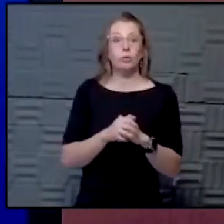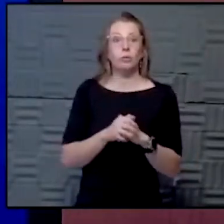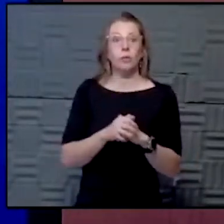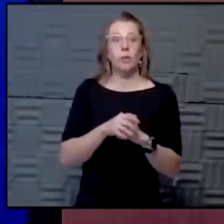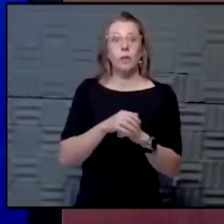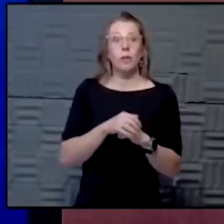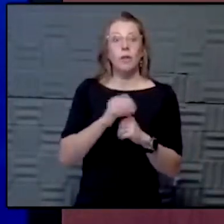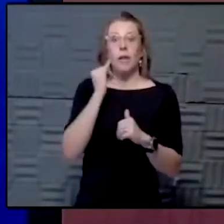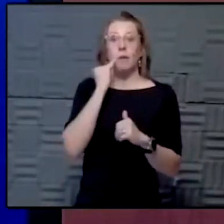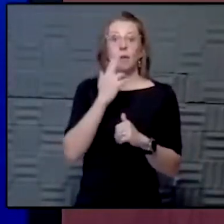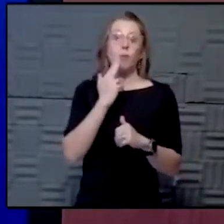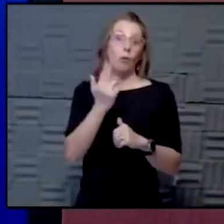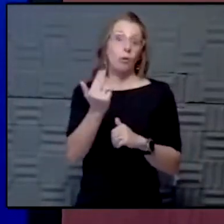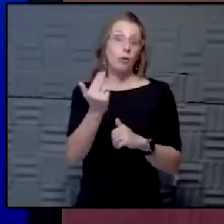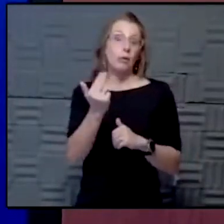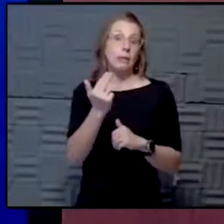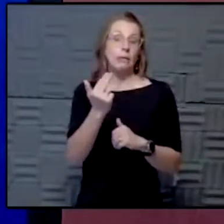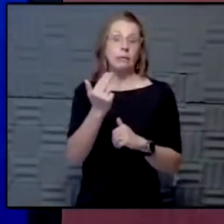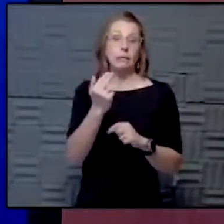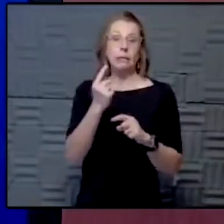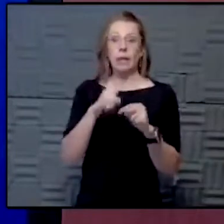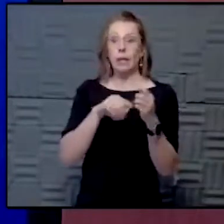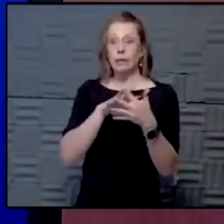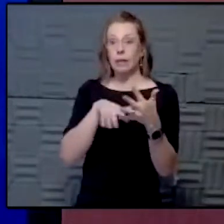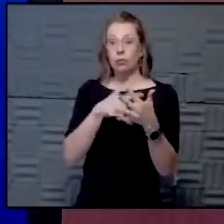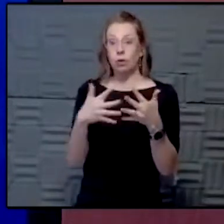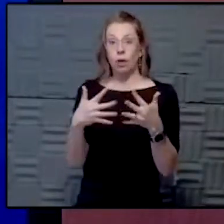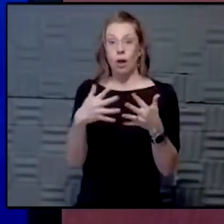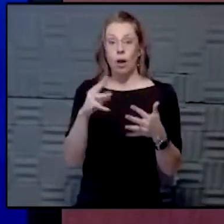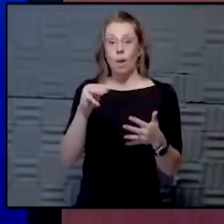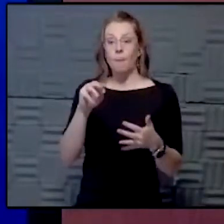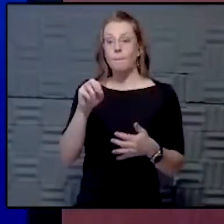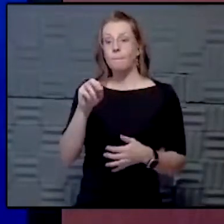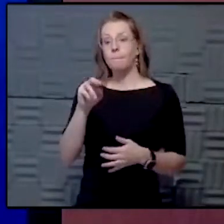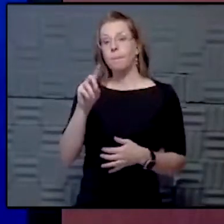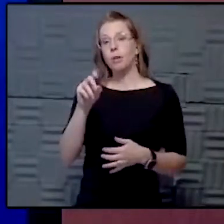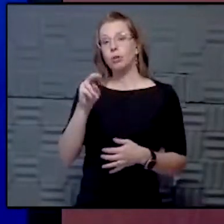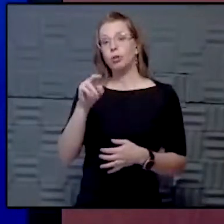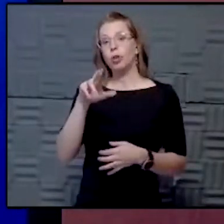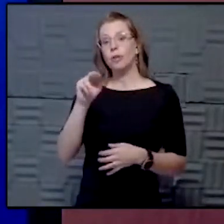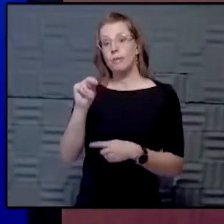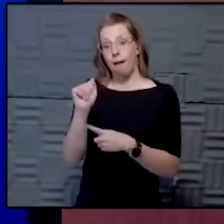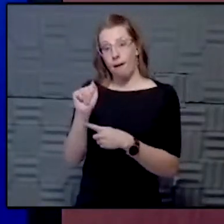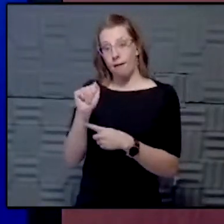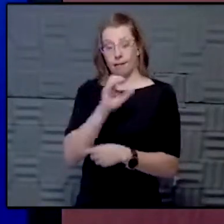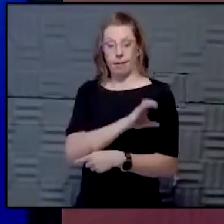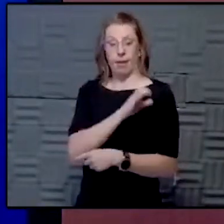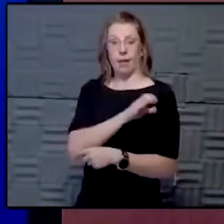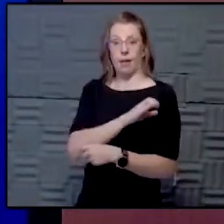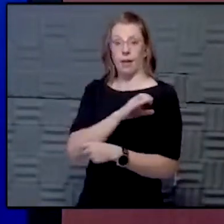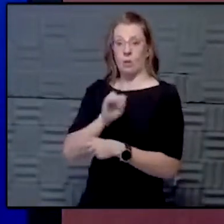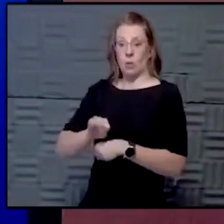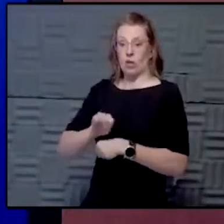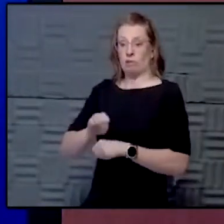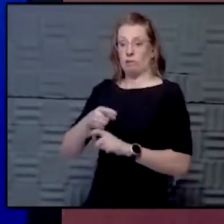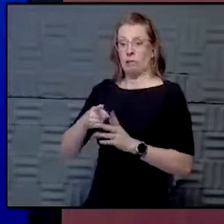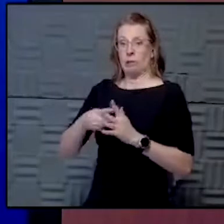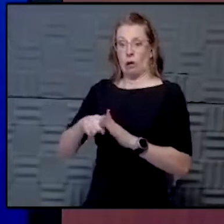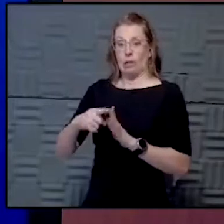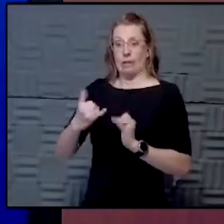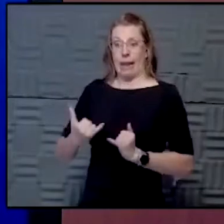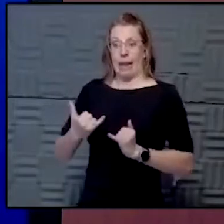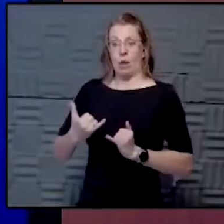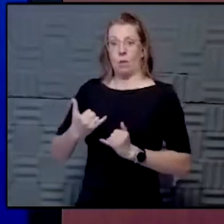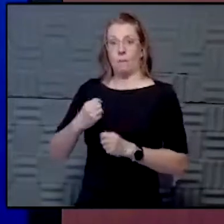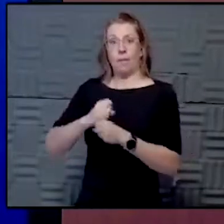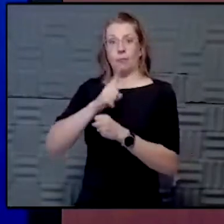if you're 13 years old, you can't get scheduled into, say, a Moderna clinic. So that work has begun to prepare in the background so that we make sure that the